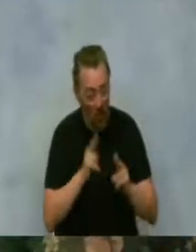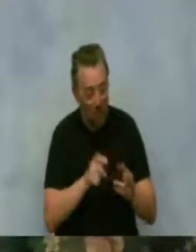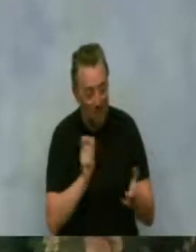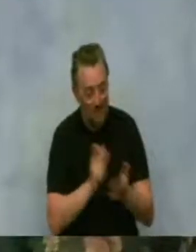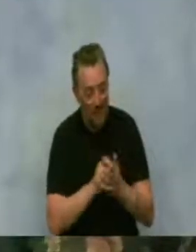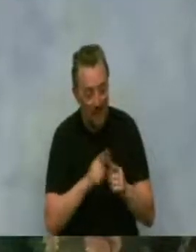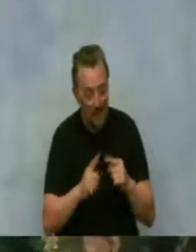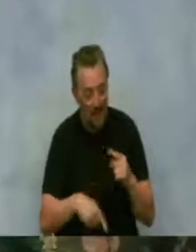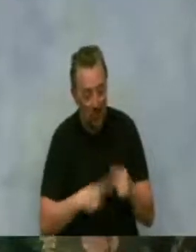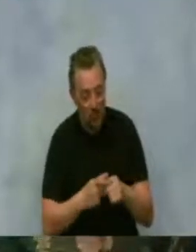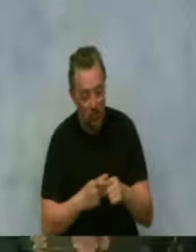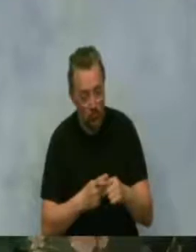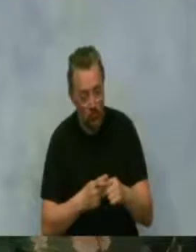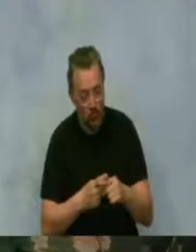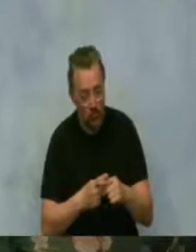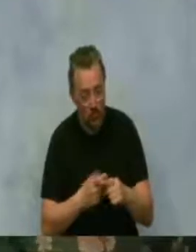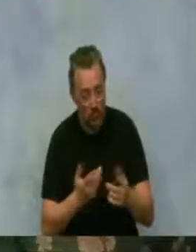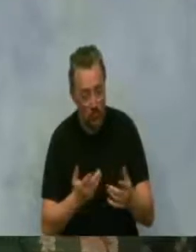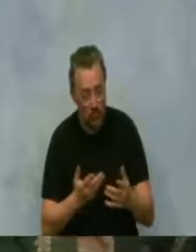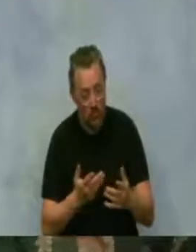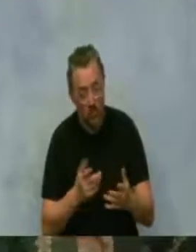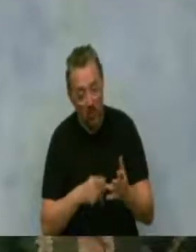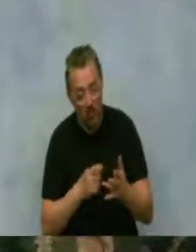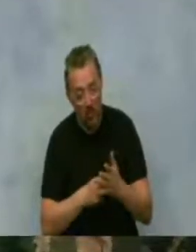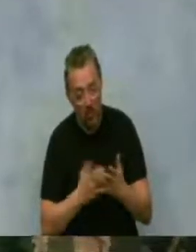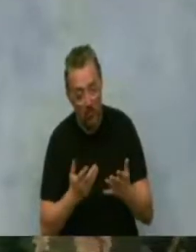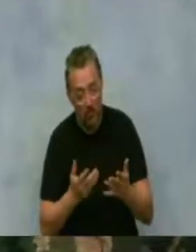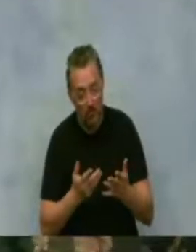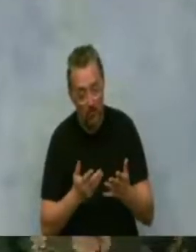next year, or worst case scenario, they're